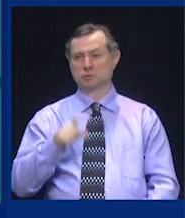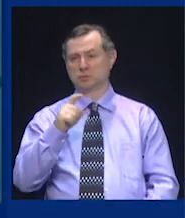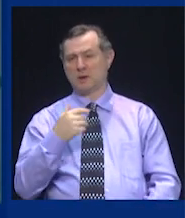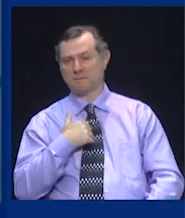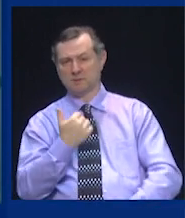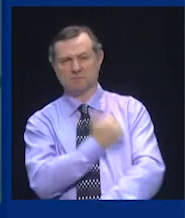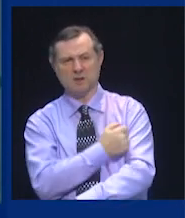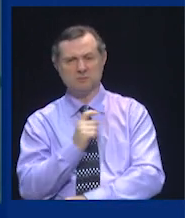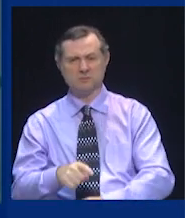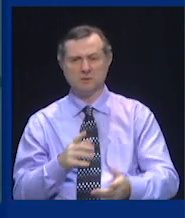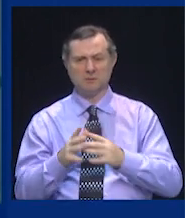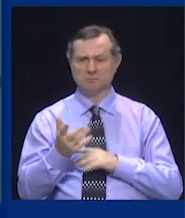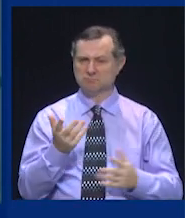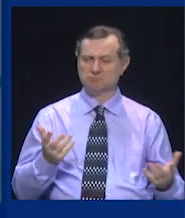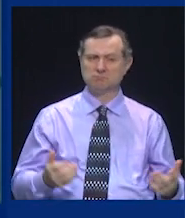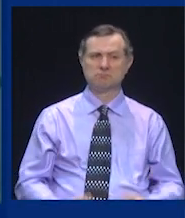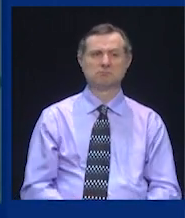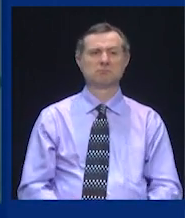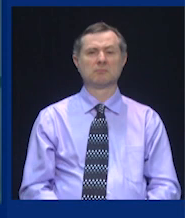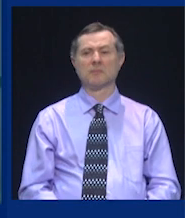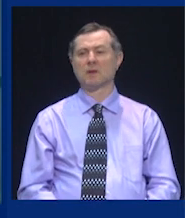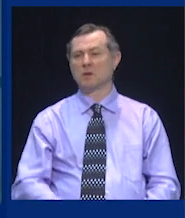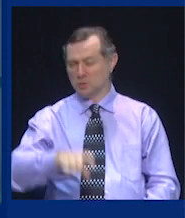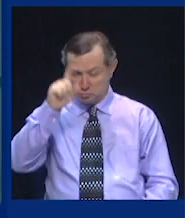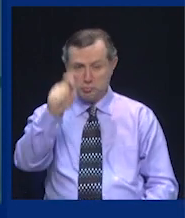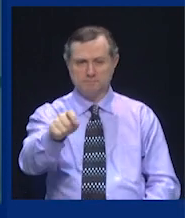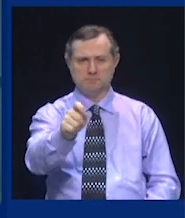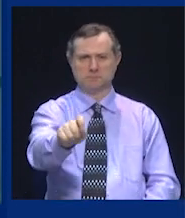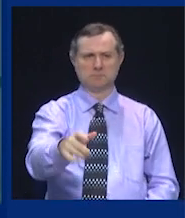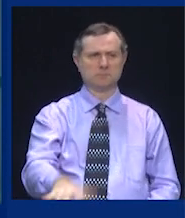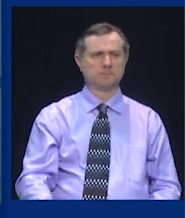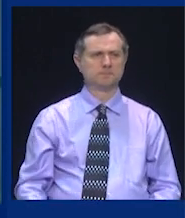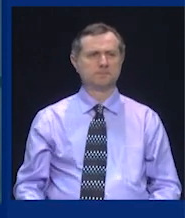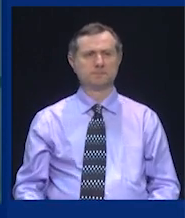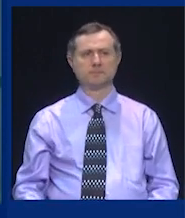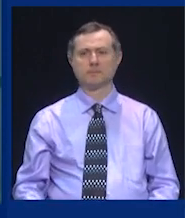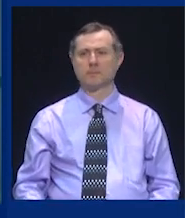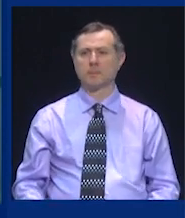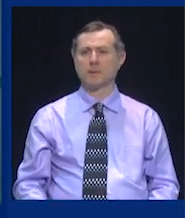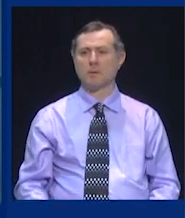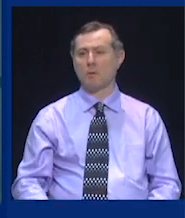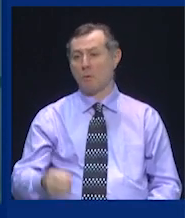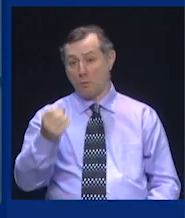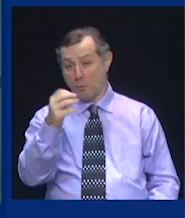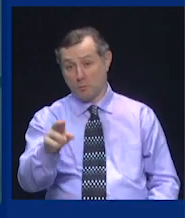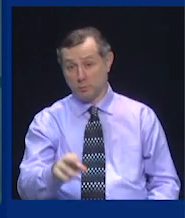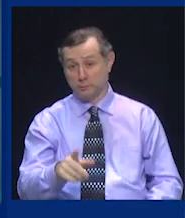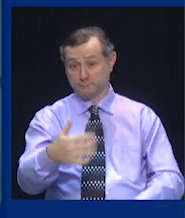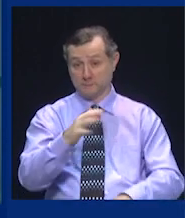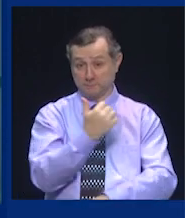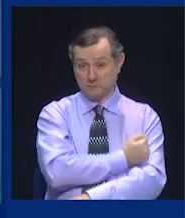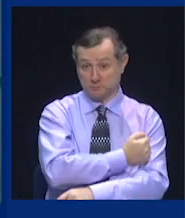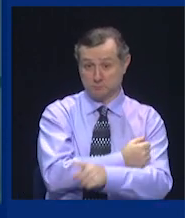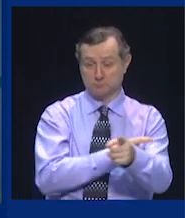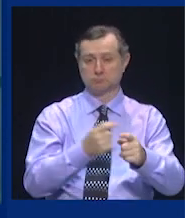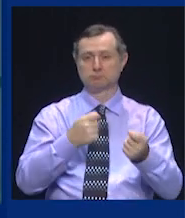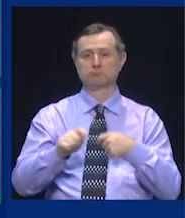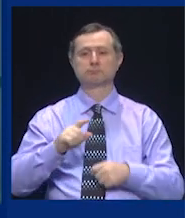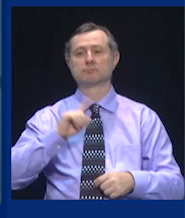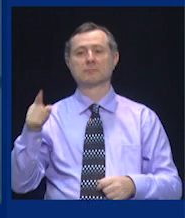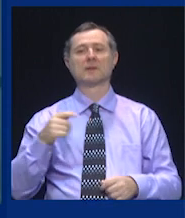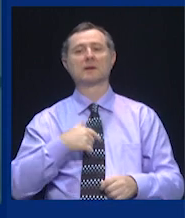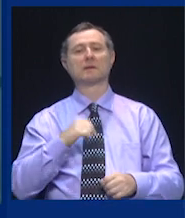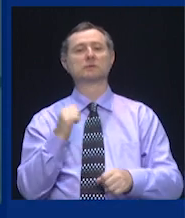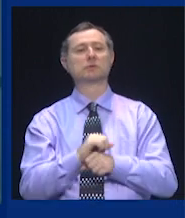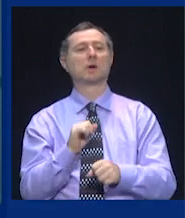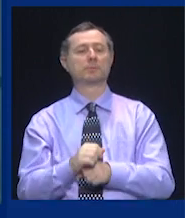vaccinated. You should be vaccinated. Or don't work in a frontline position.